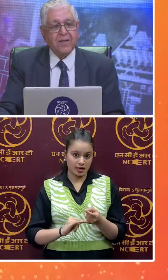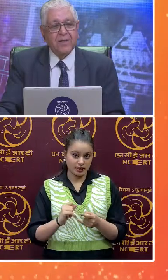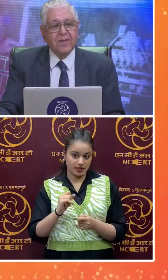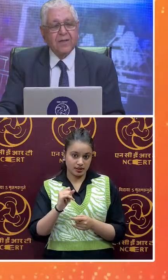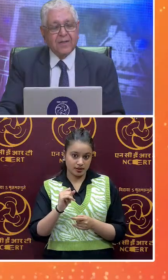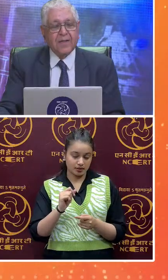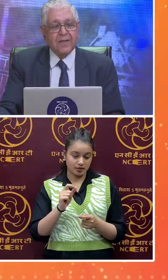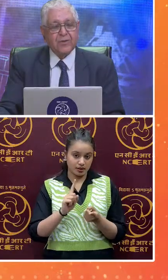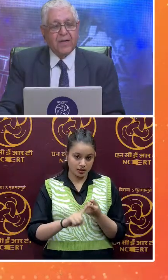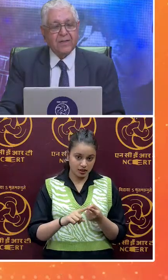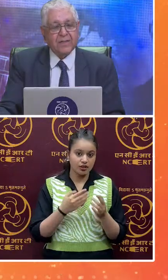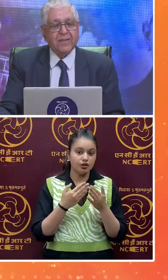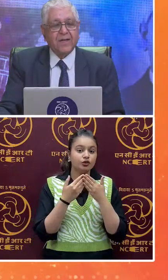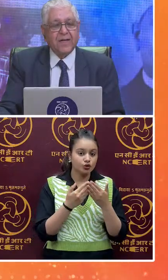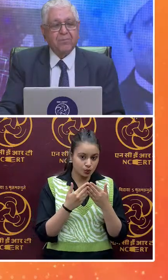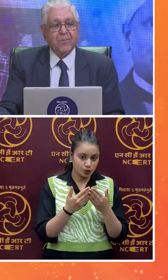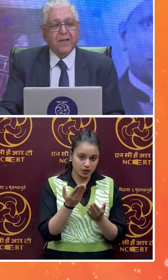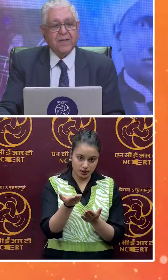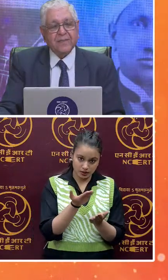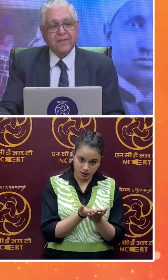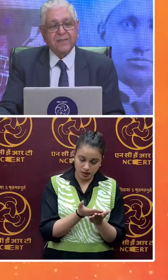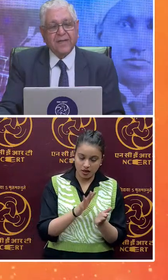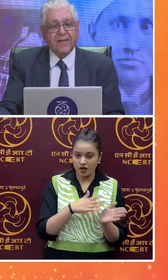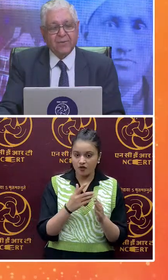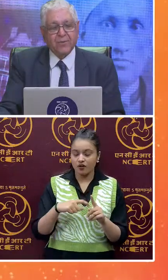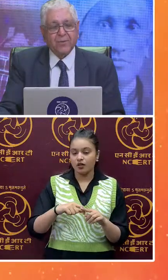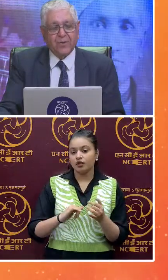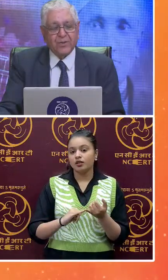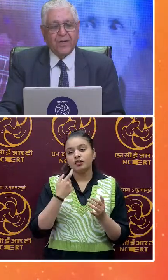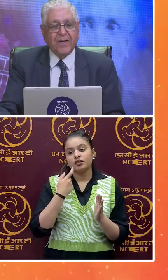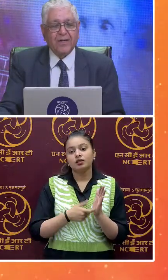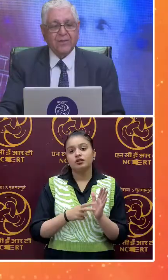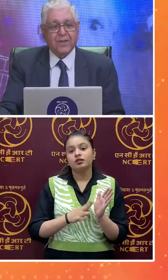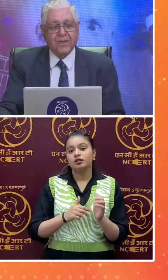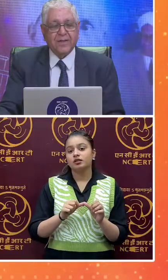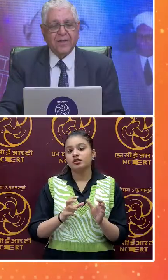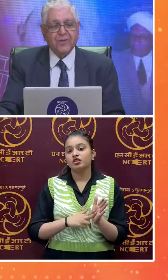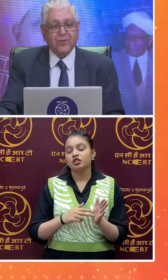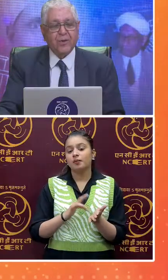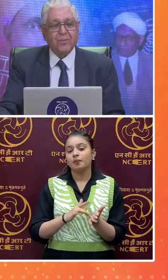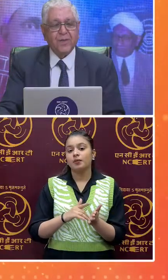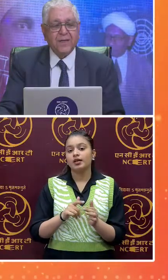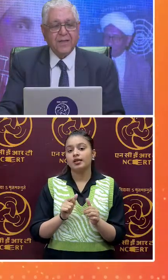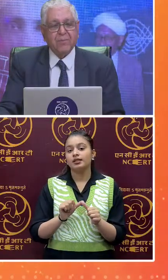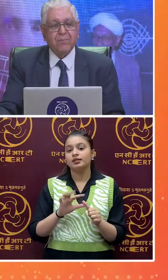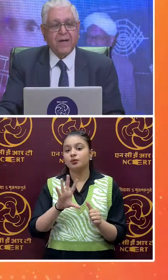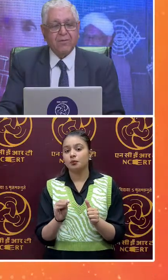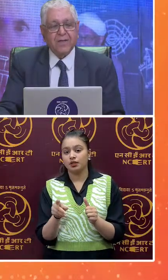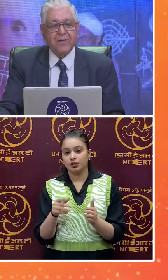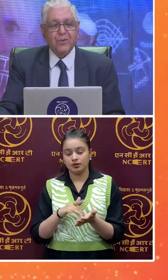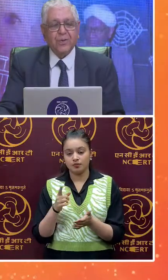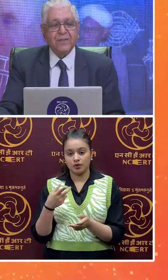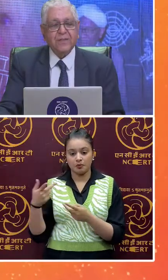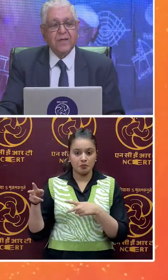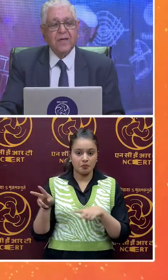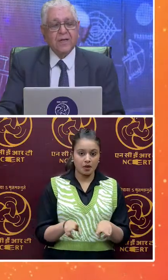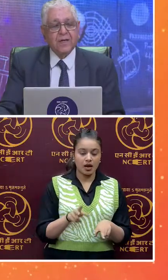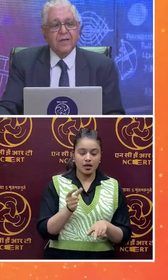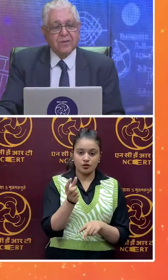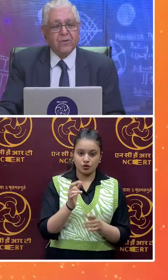Allahabad. He had joined Krishnan and NPL. Krishnan sent him to Australia to learn radio astronomy. He came back, went to